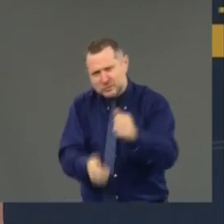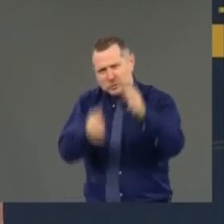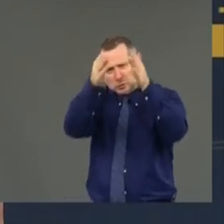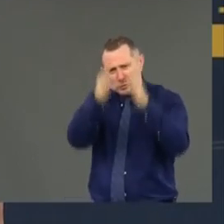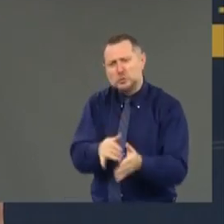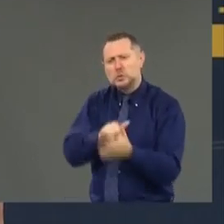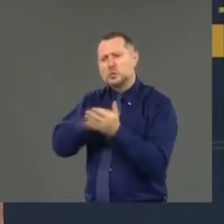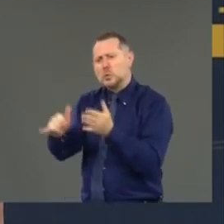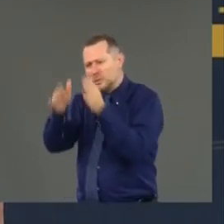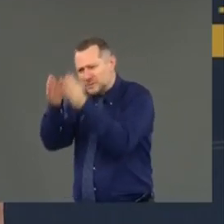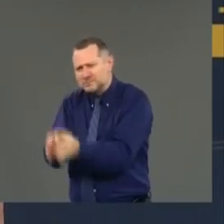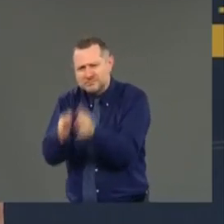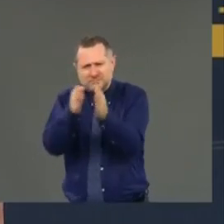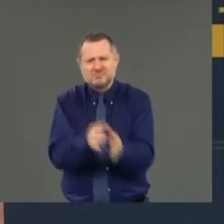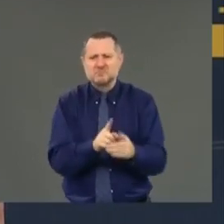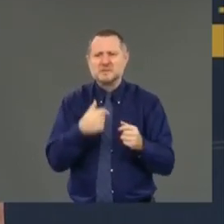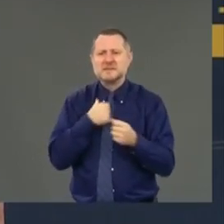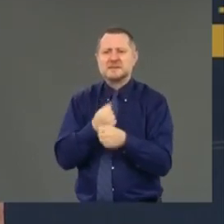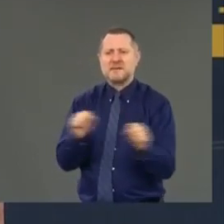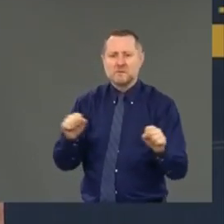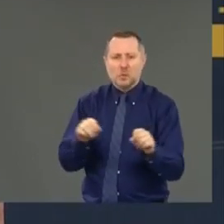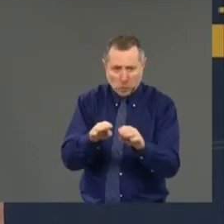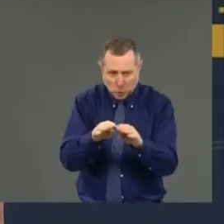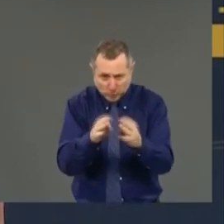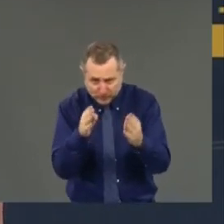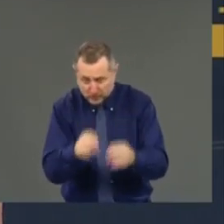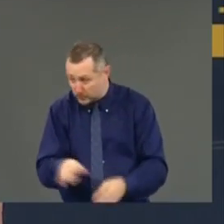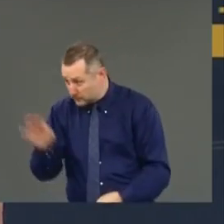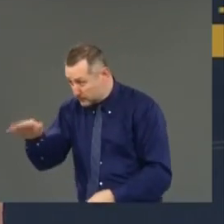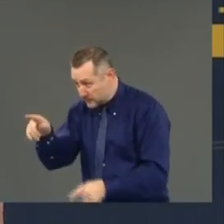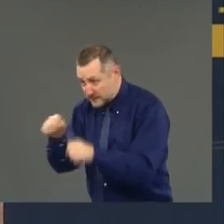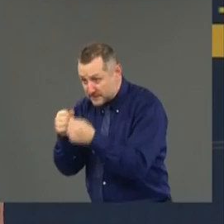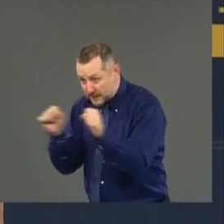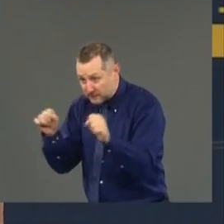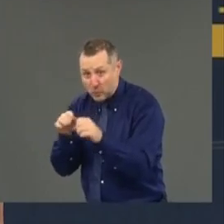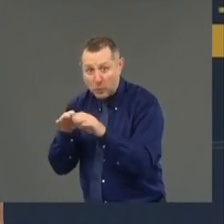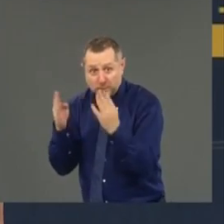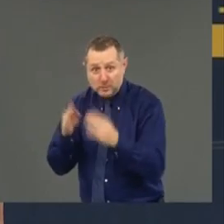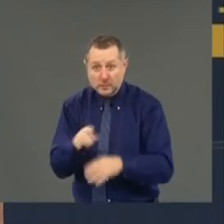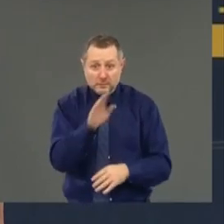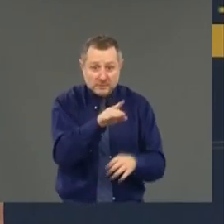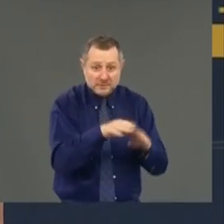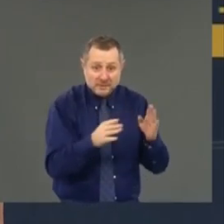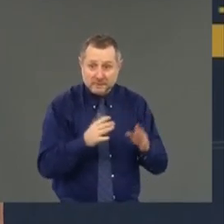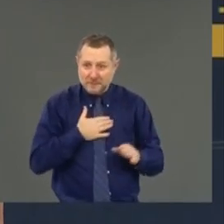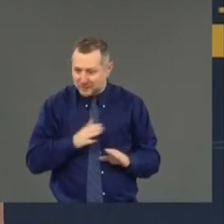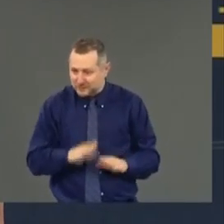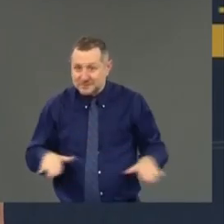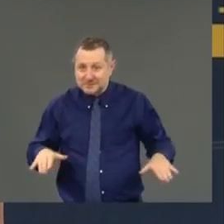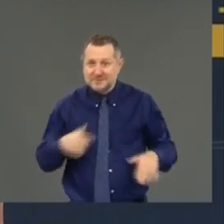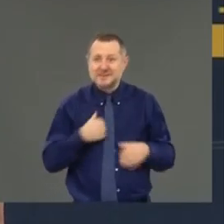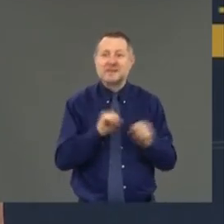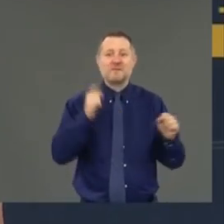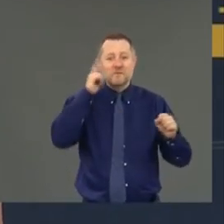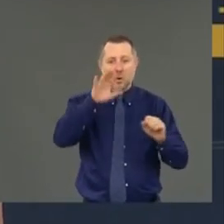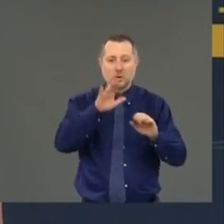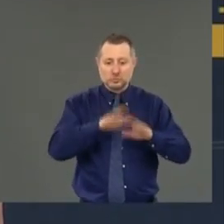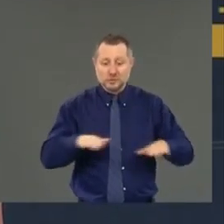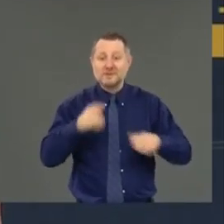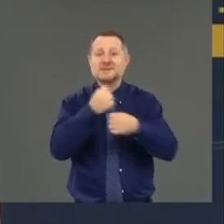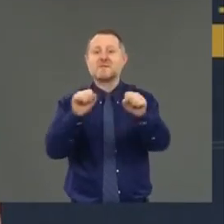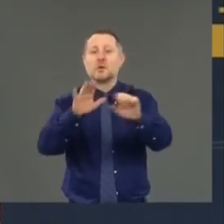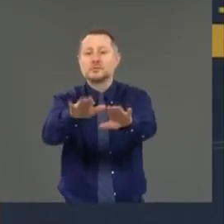to reopen. I believe it's safe for my kids. I believe it's safe for your kids. And we